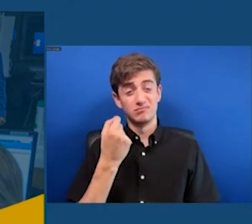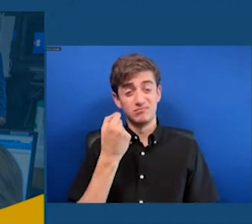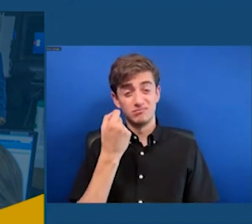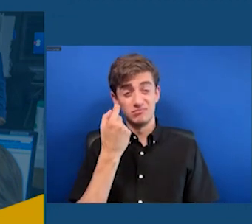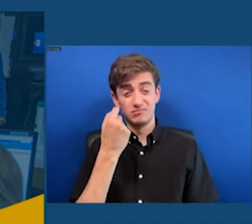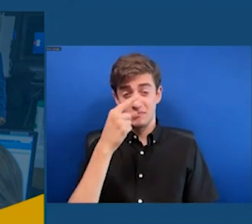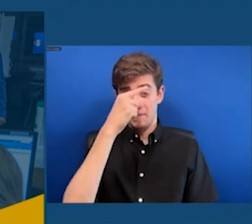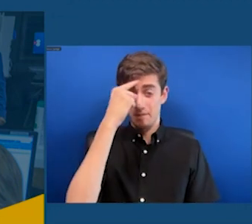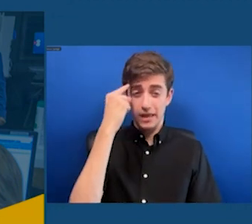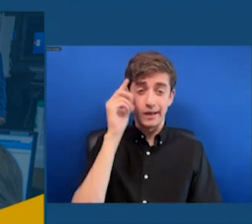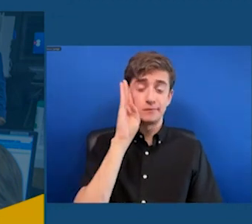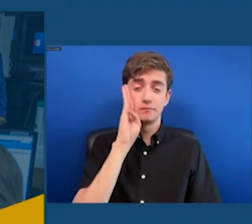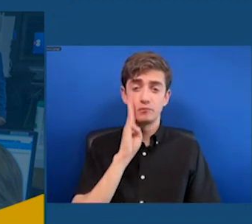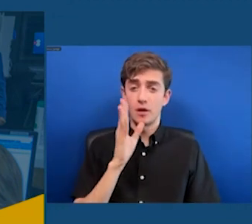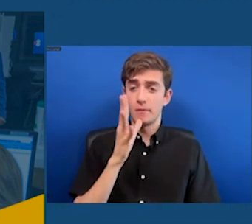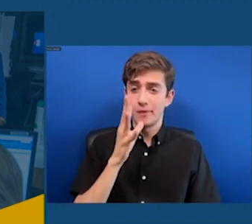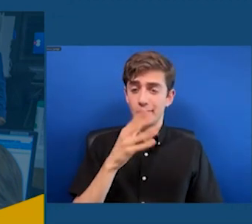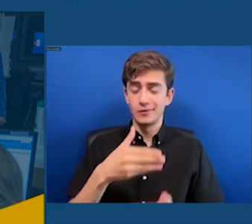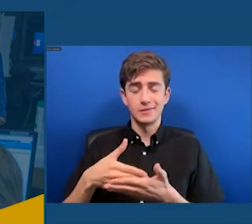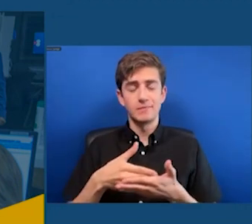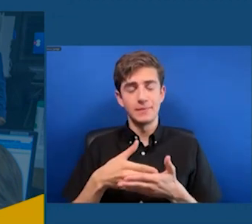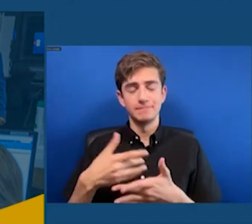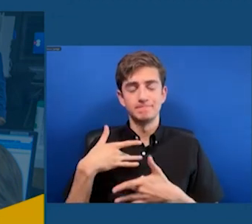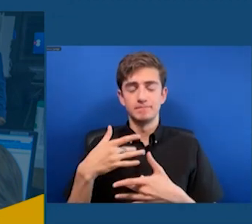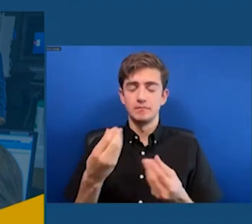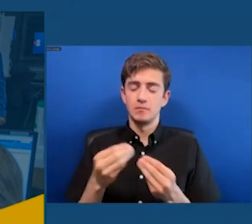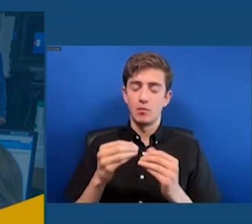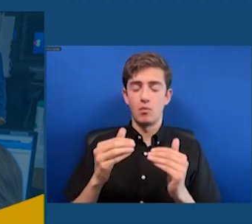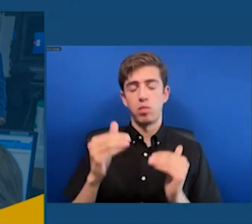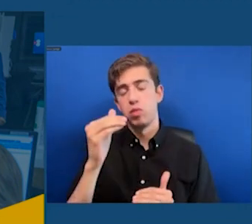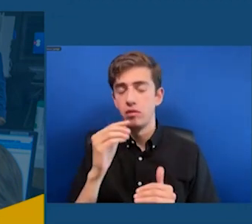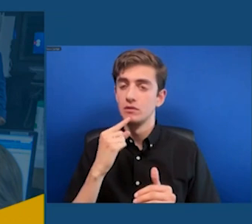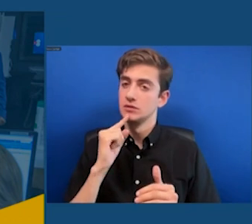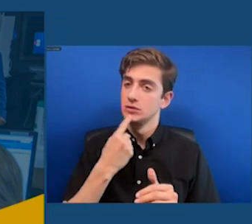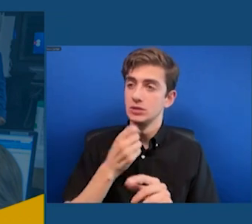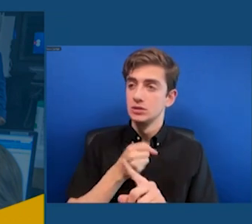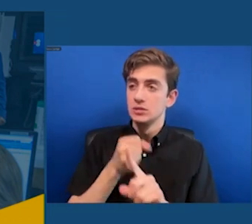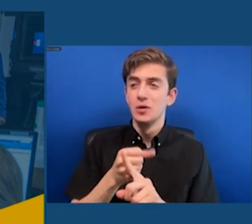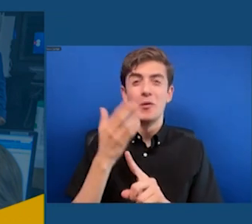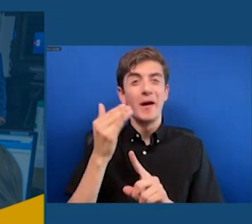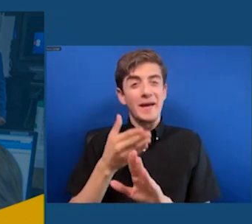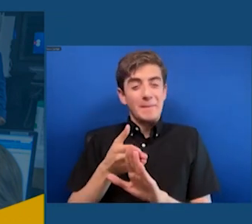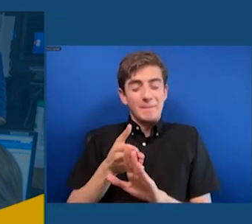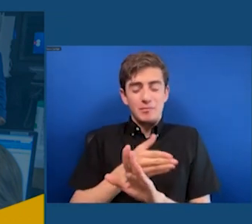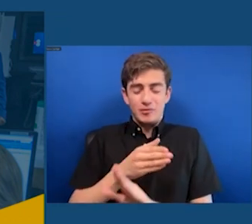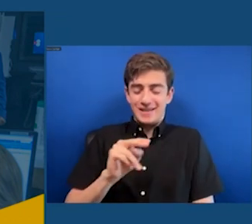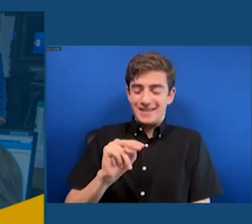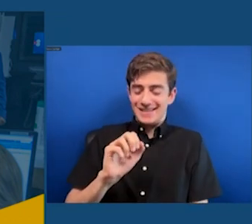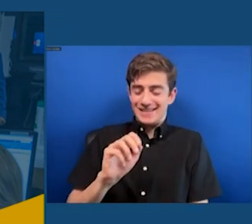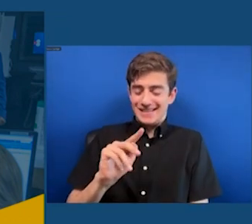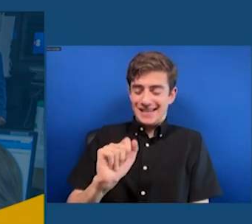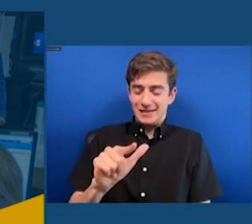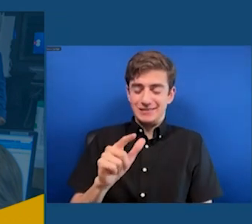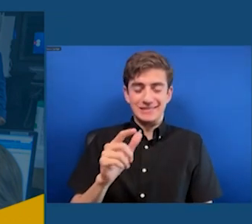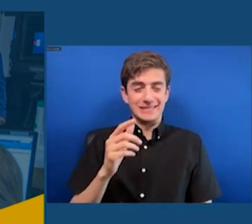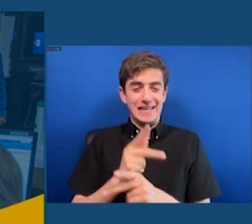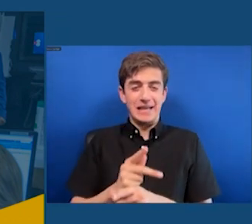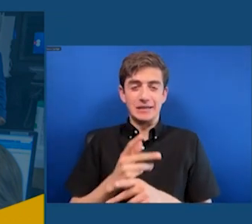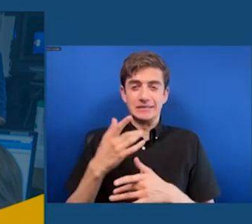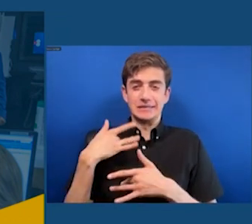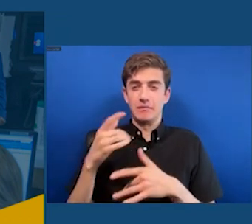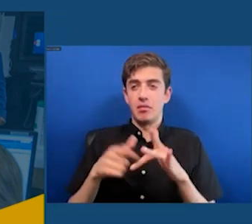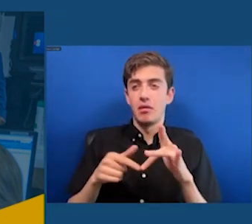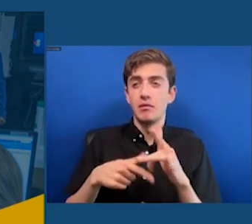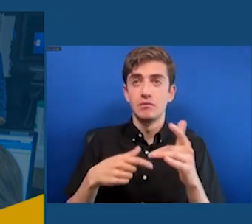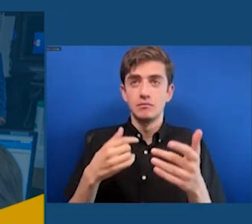part because they're not getting the prenatal care they need. It takes a lot to leave a job or schedule an appointment. You're making minimum wage and you're supposed to take a half a